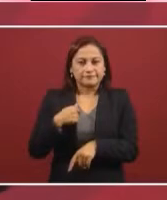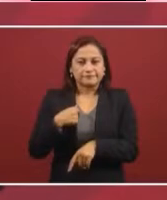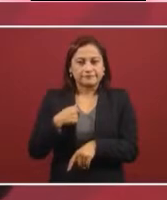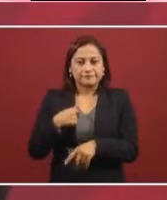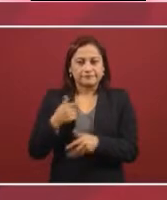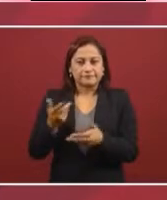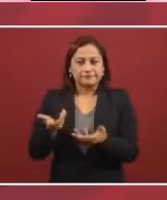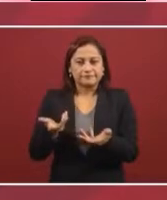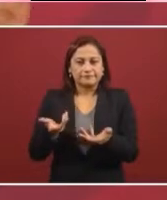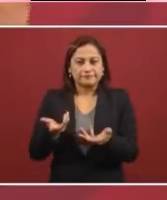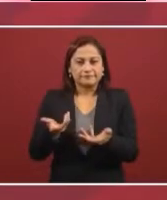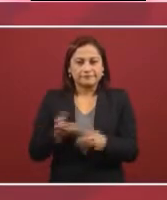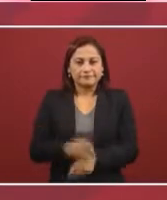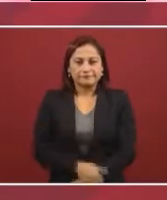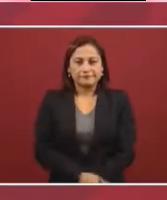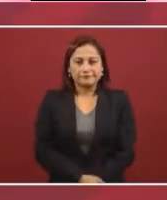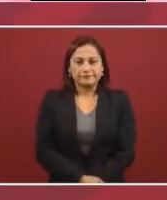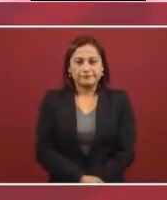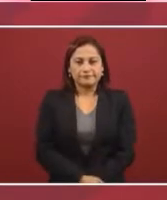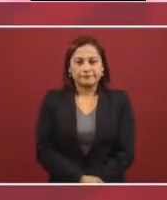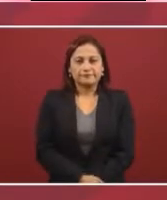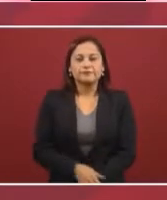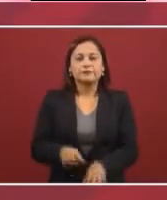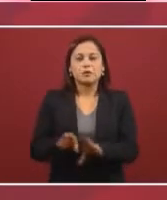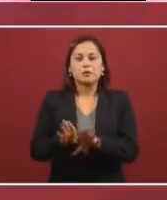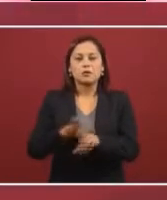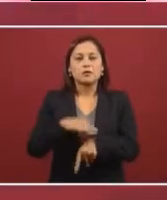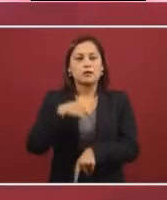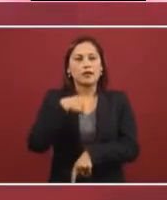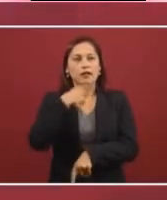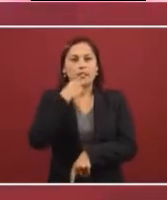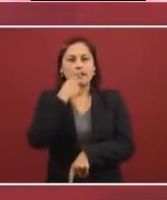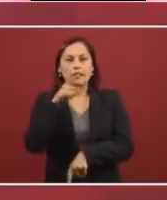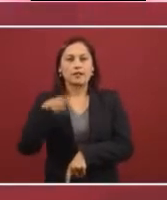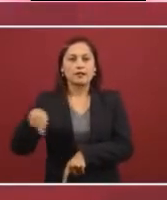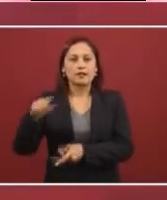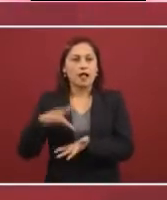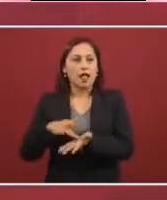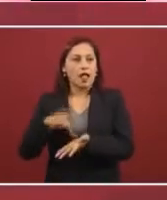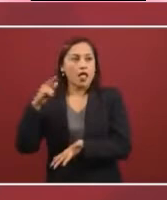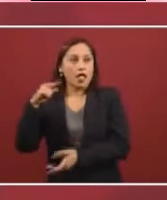So they won't use this as a pretext.